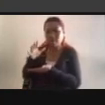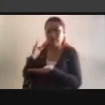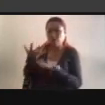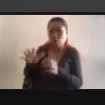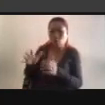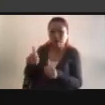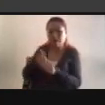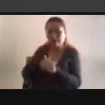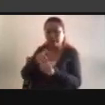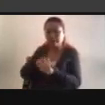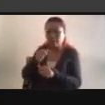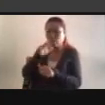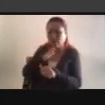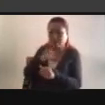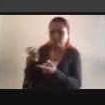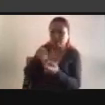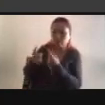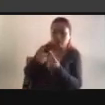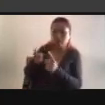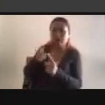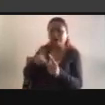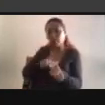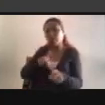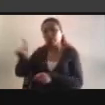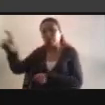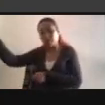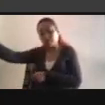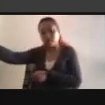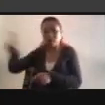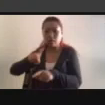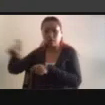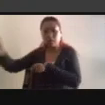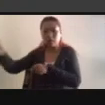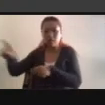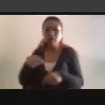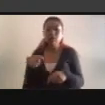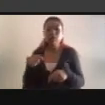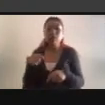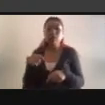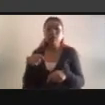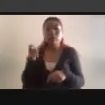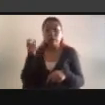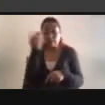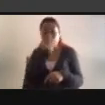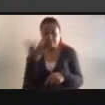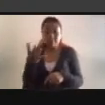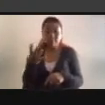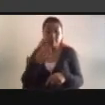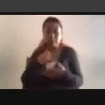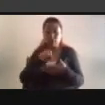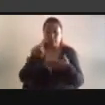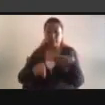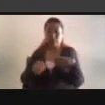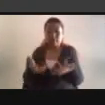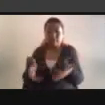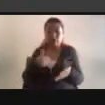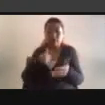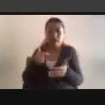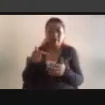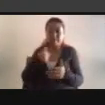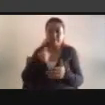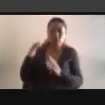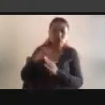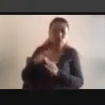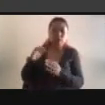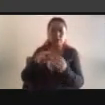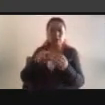question. By the way, I did get the top score in that class at the end of the semester. When I tell this story to young